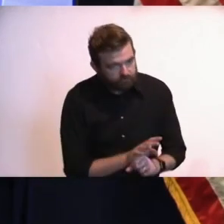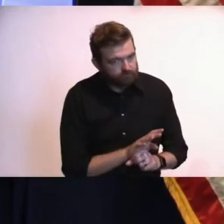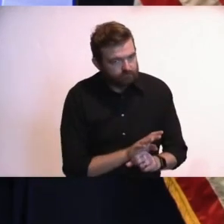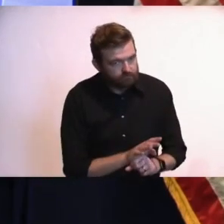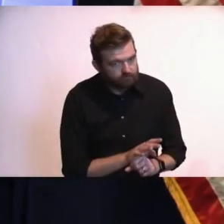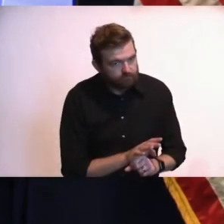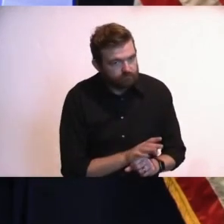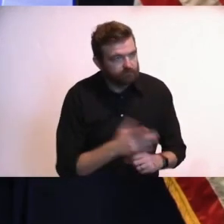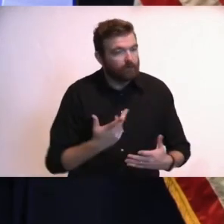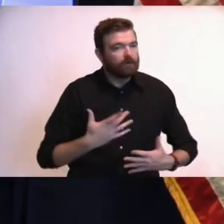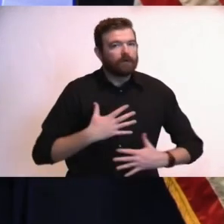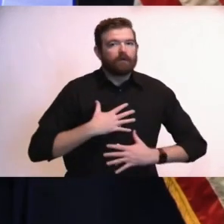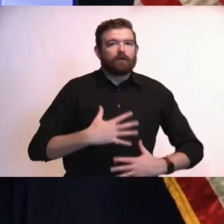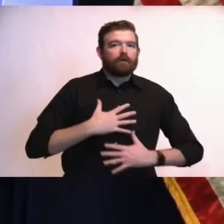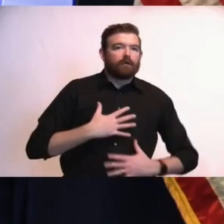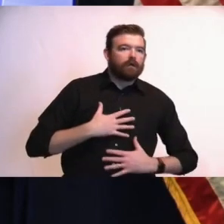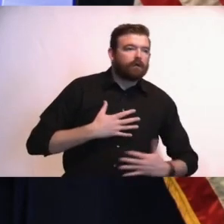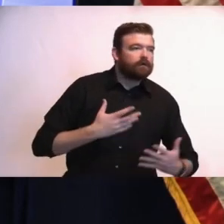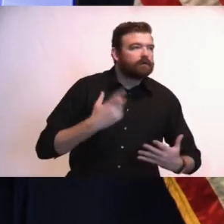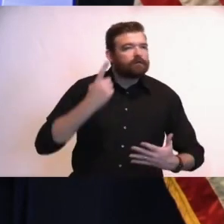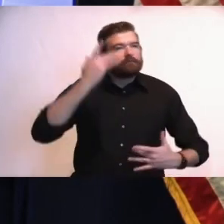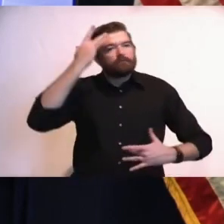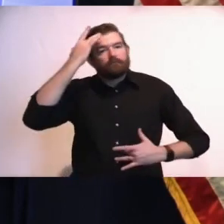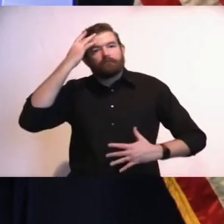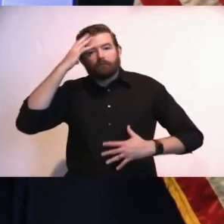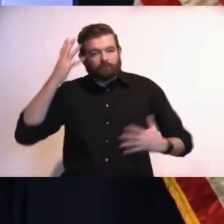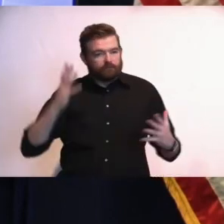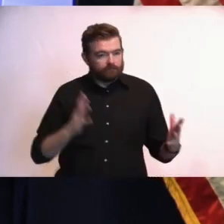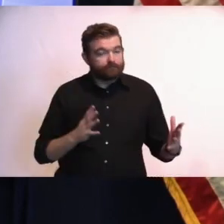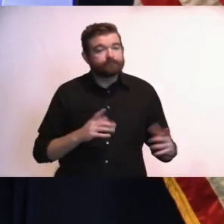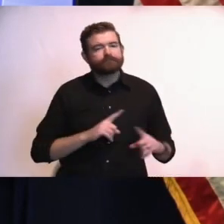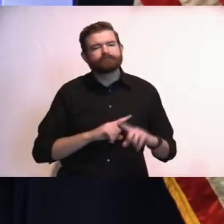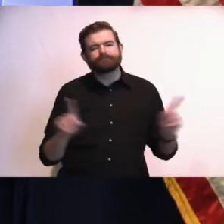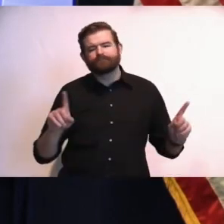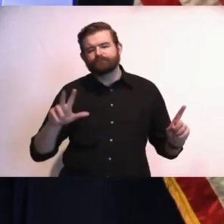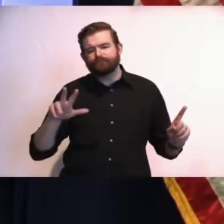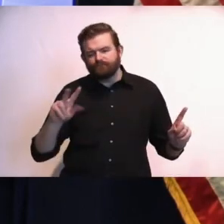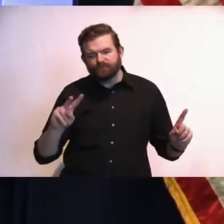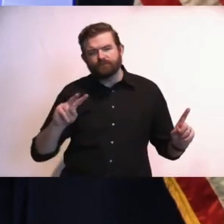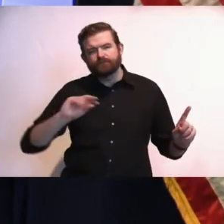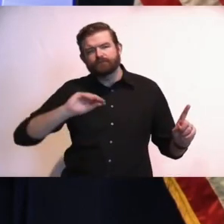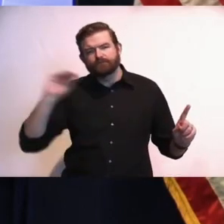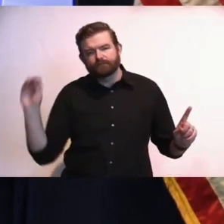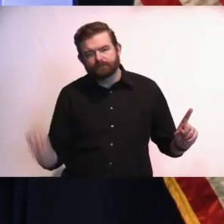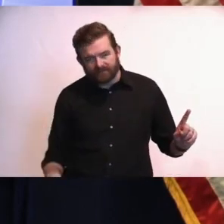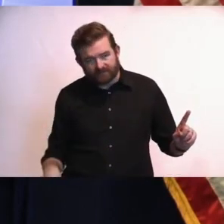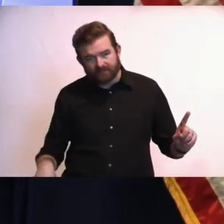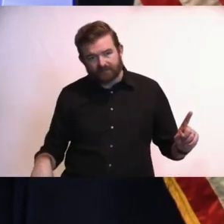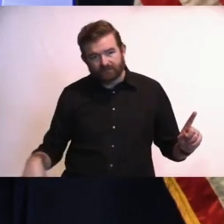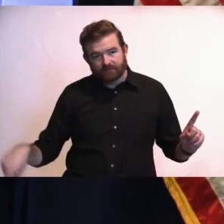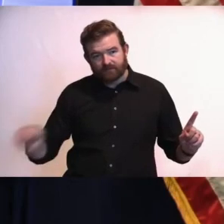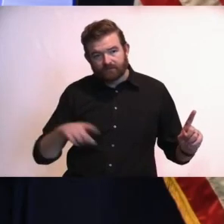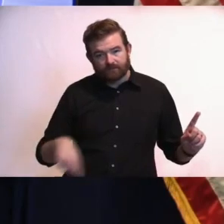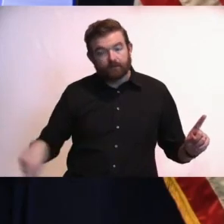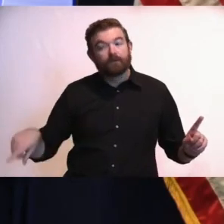the reason for the hospitalization. And about 32% of them are fully